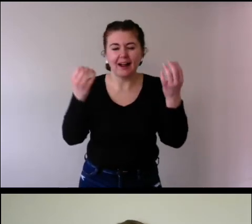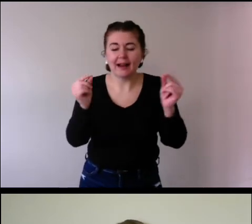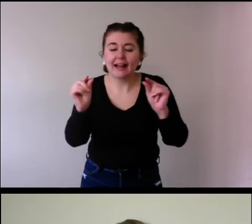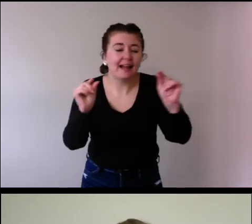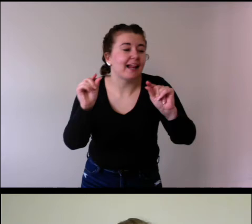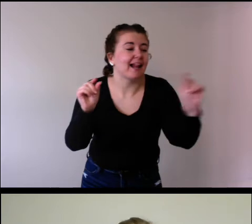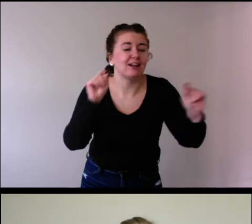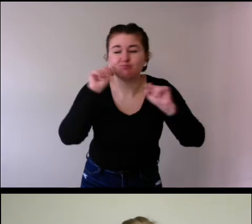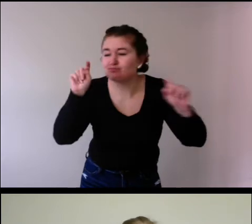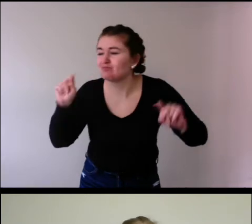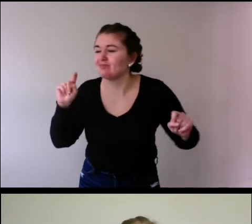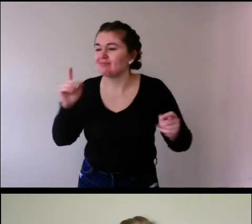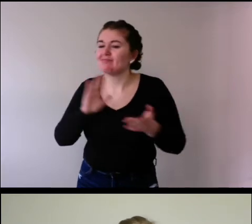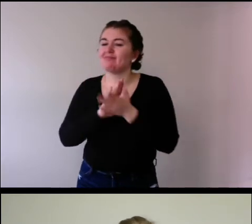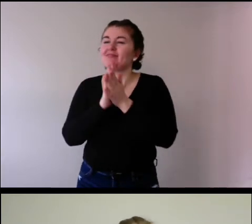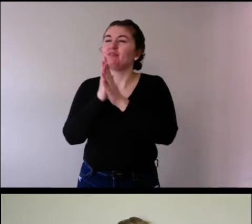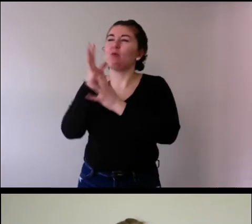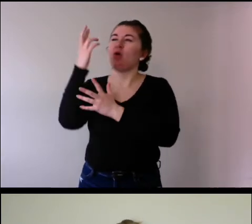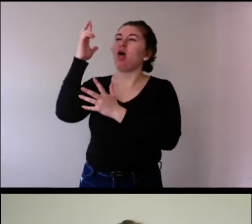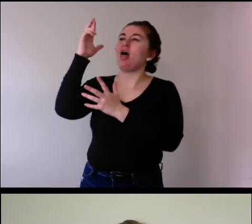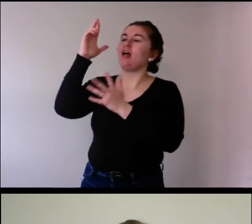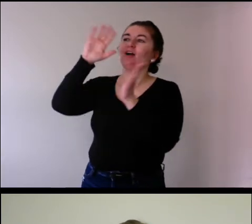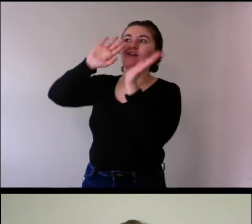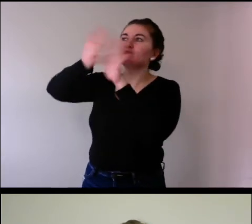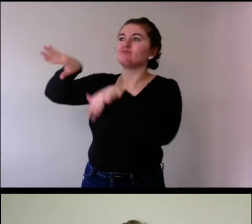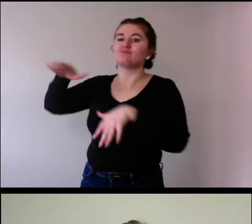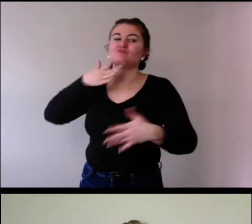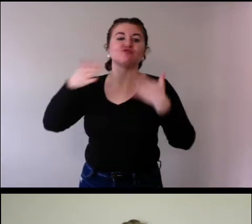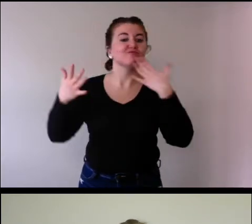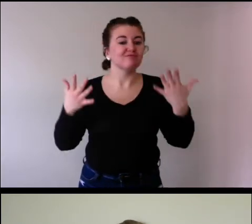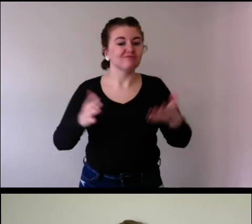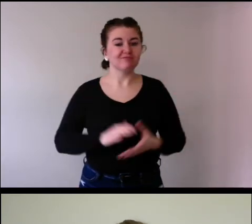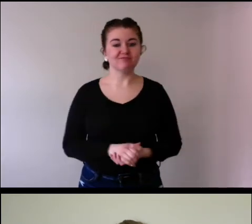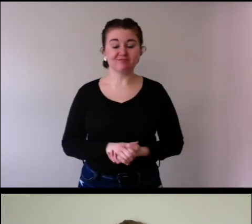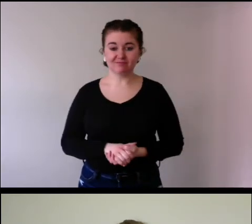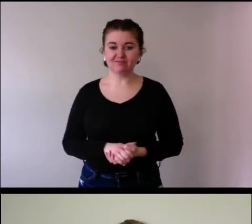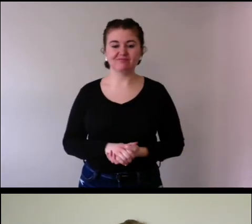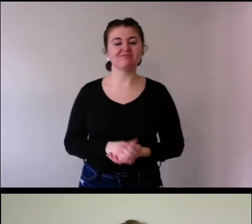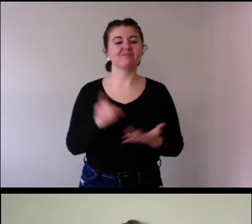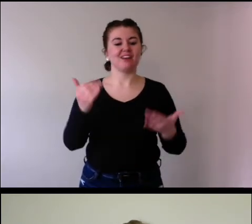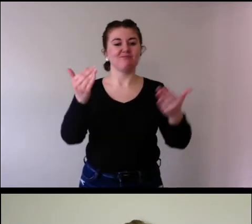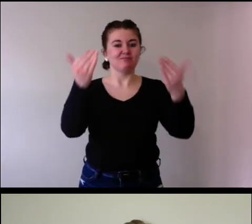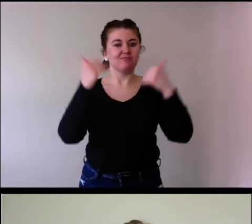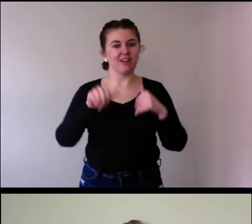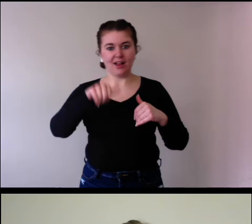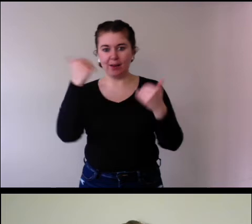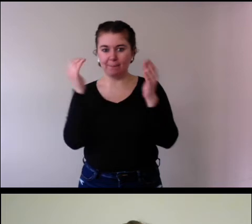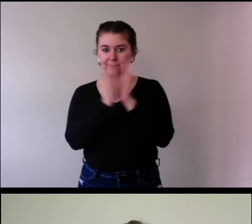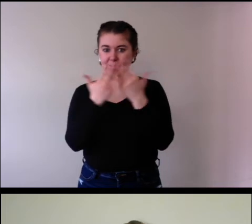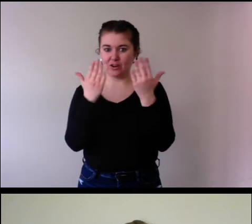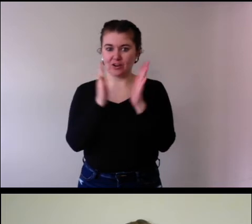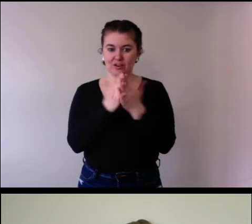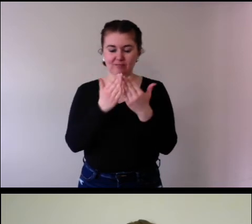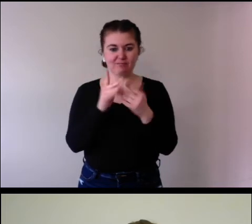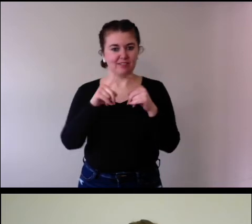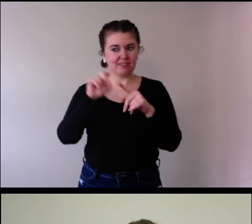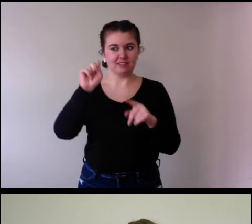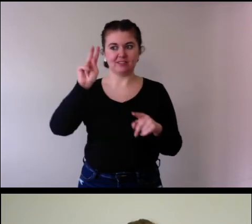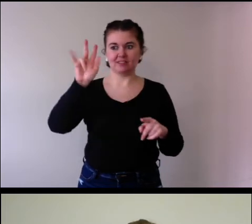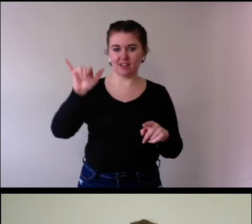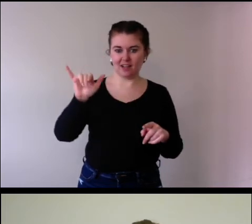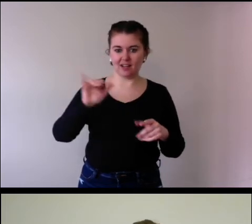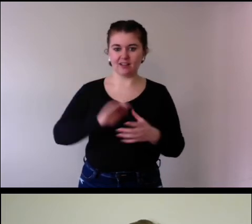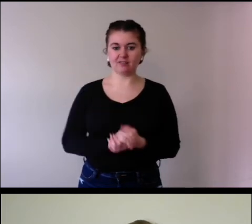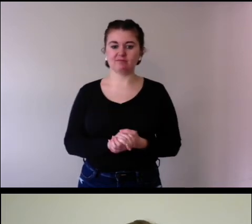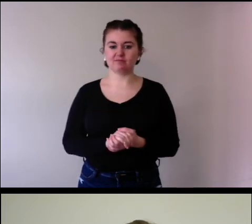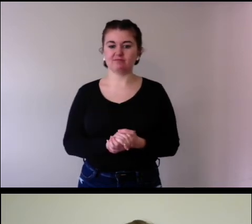Well, here we have a great book about the sky. And we have lots of gray days